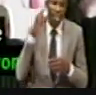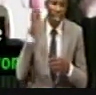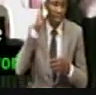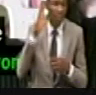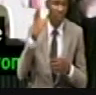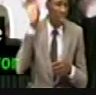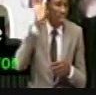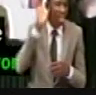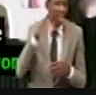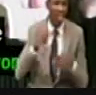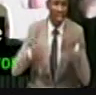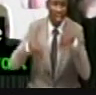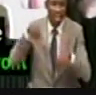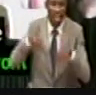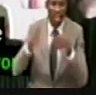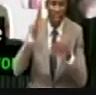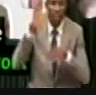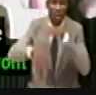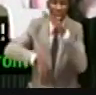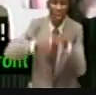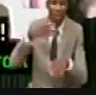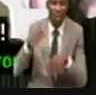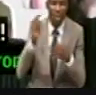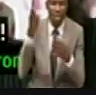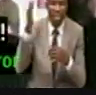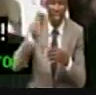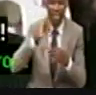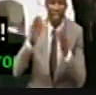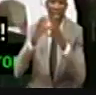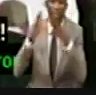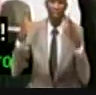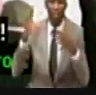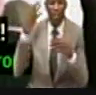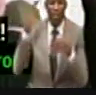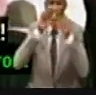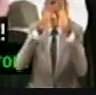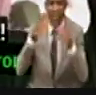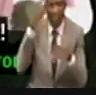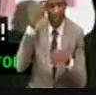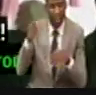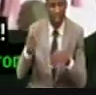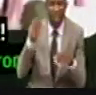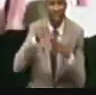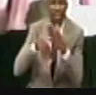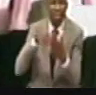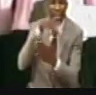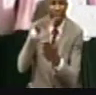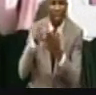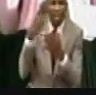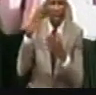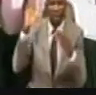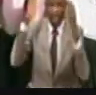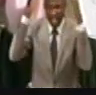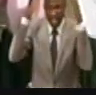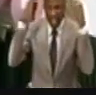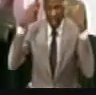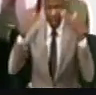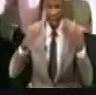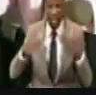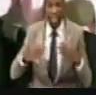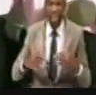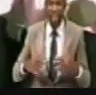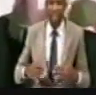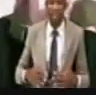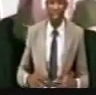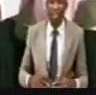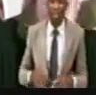the sick will be healed, the blind will see, the deaf will hear, and the lame will walk. That's a love that